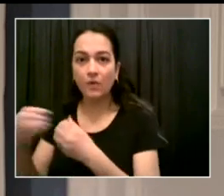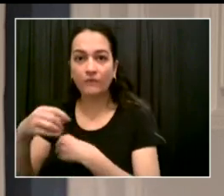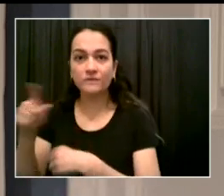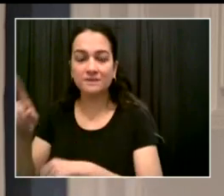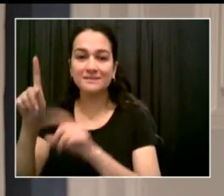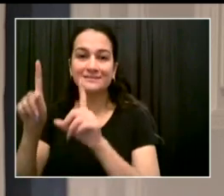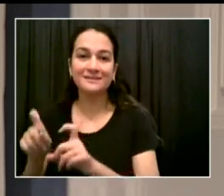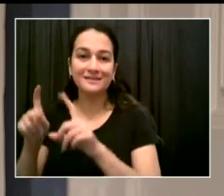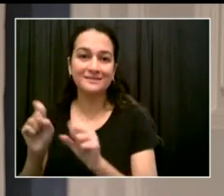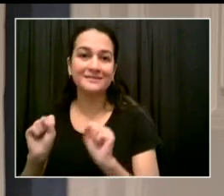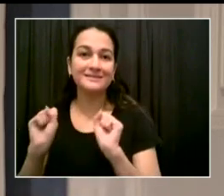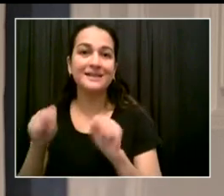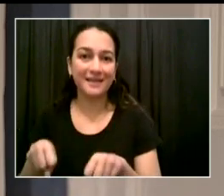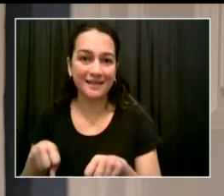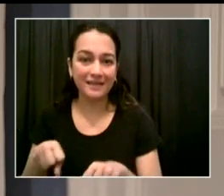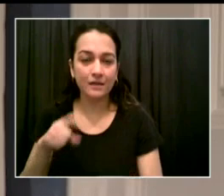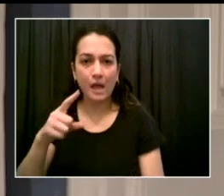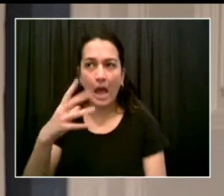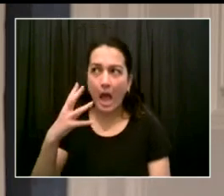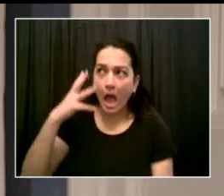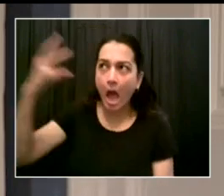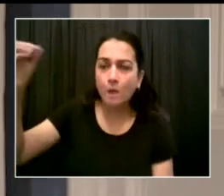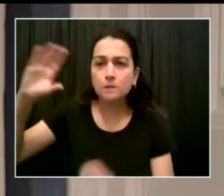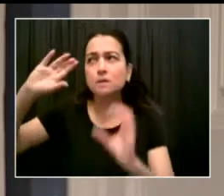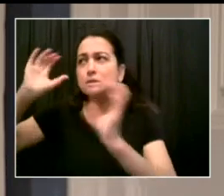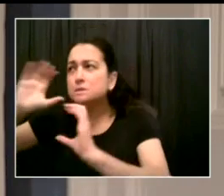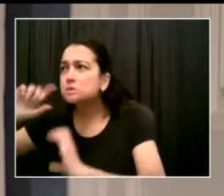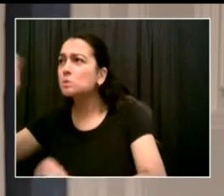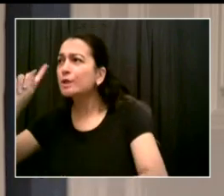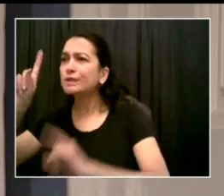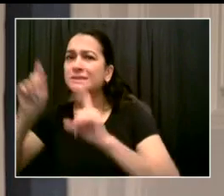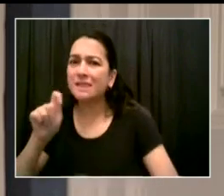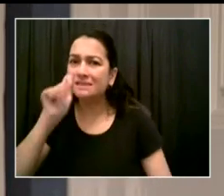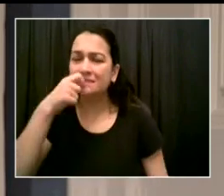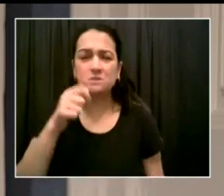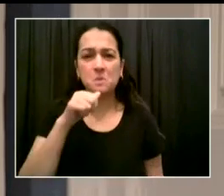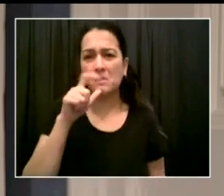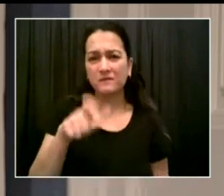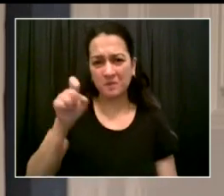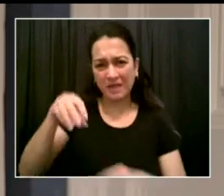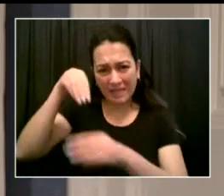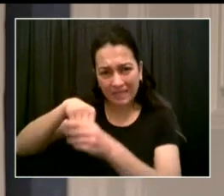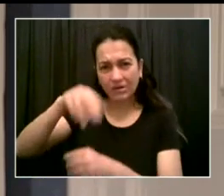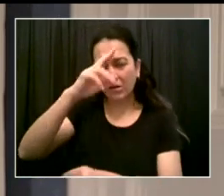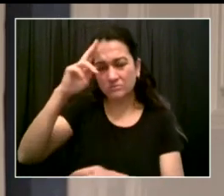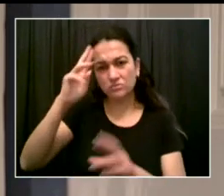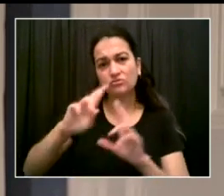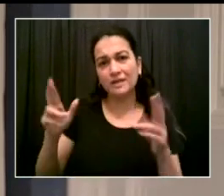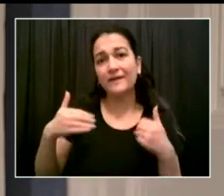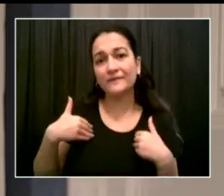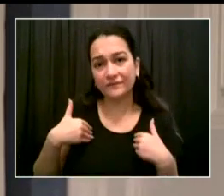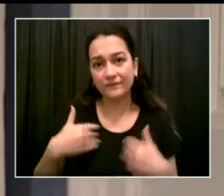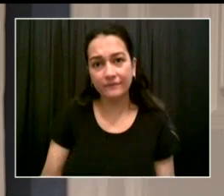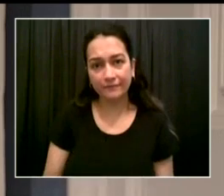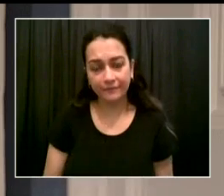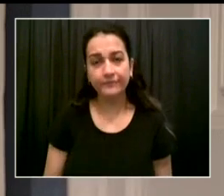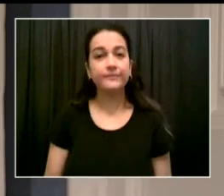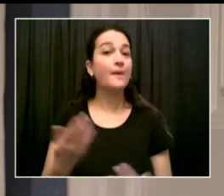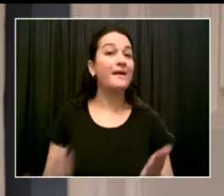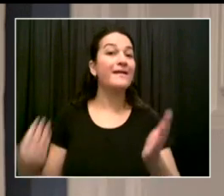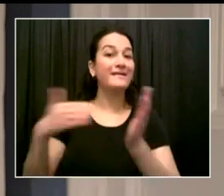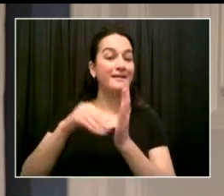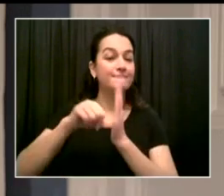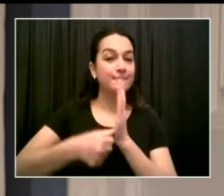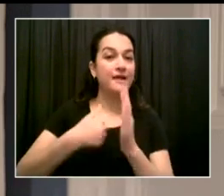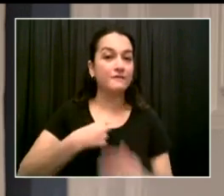inspire others in the private sector and other public sectors across the country to take the same actions to make